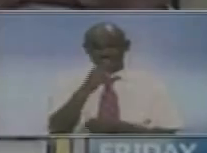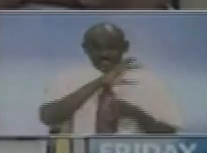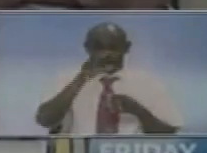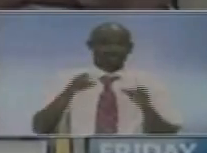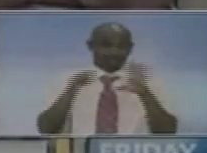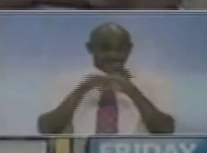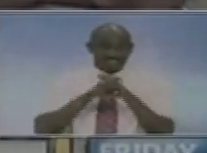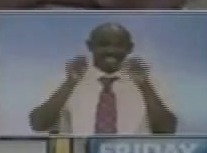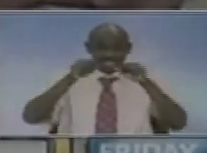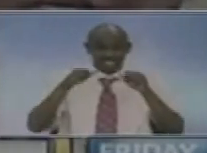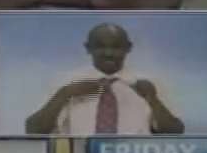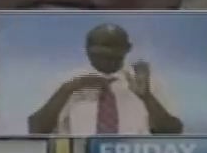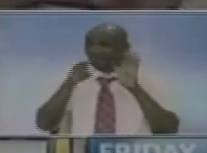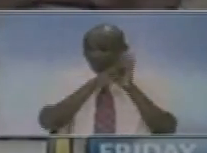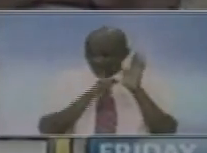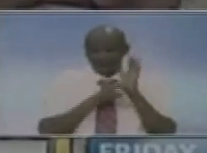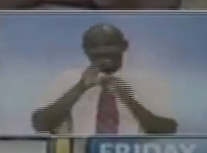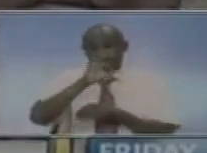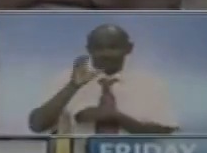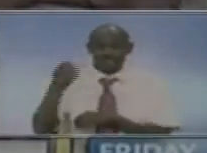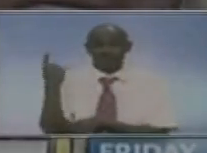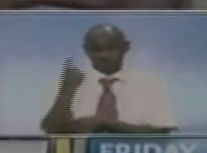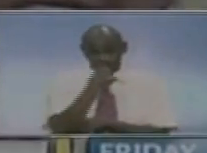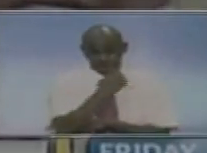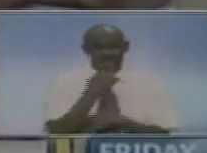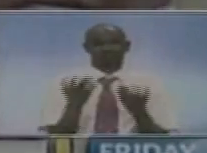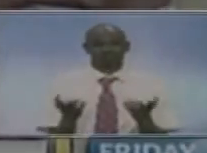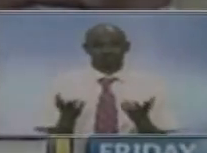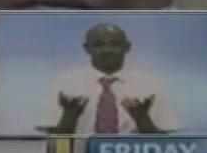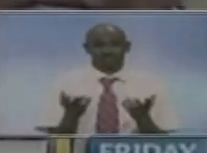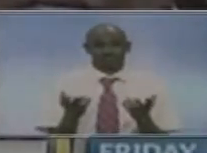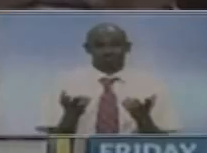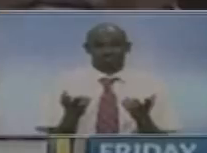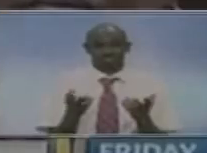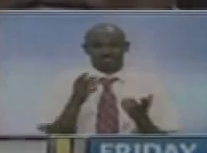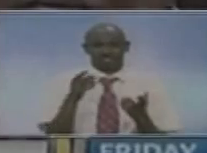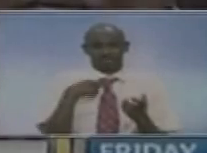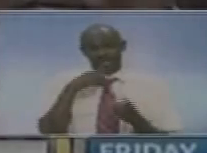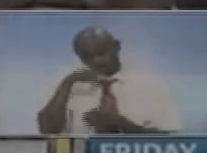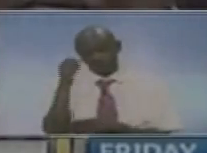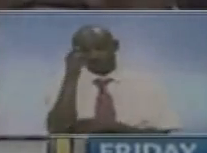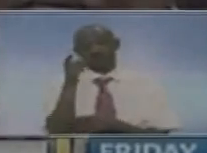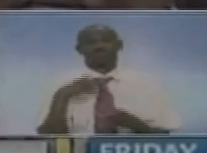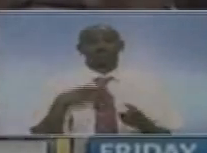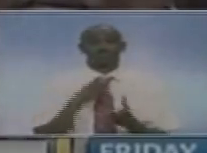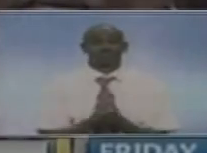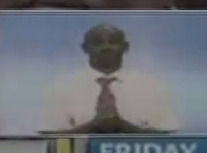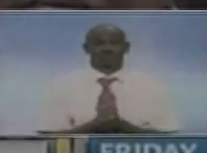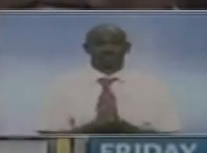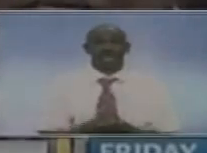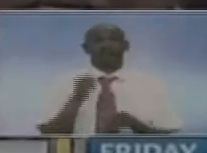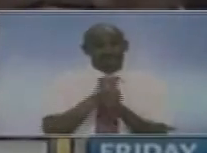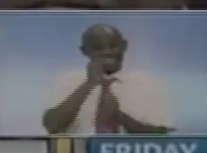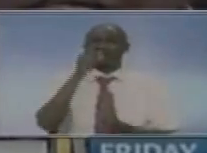also agreed on programs in their counties, in their wards, and go to those people and make